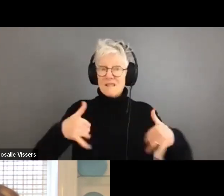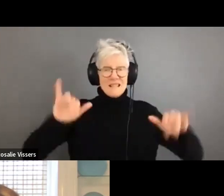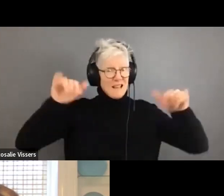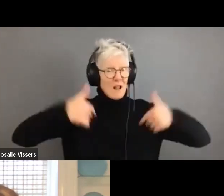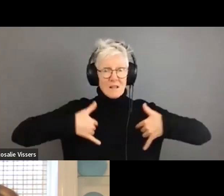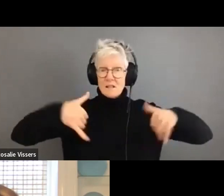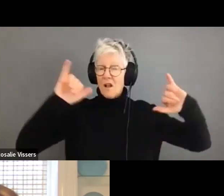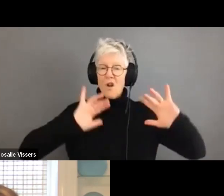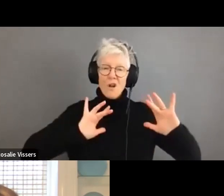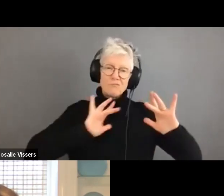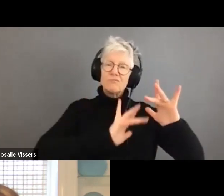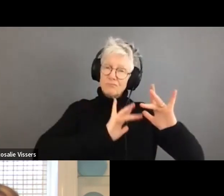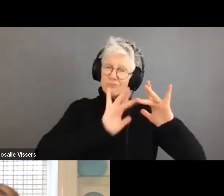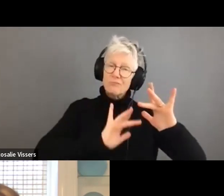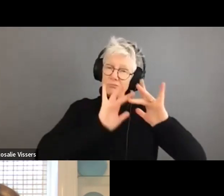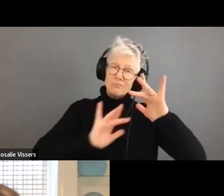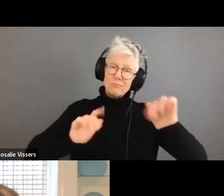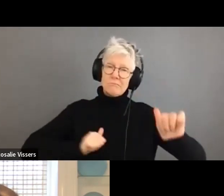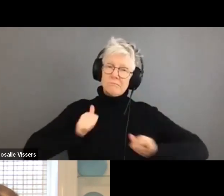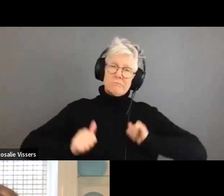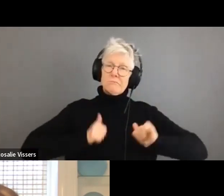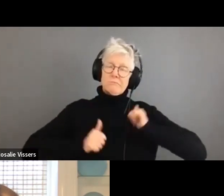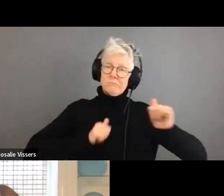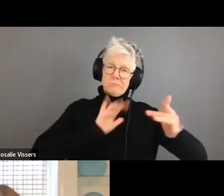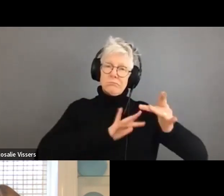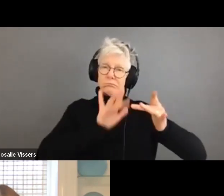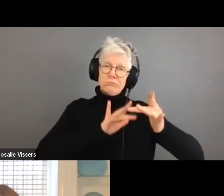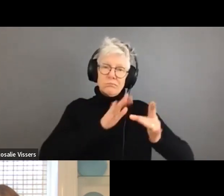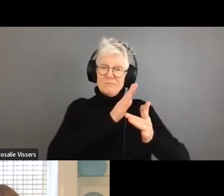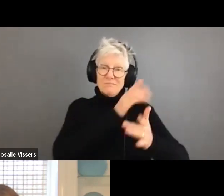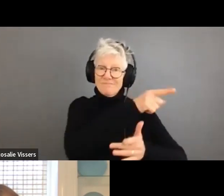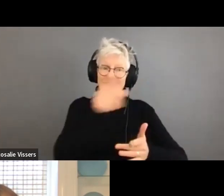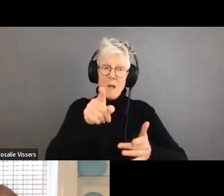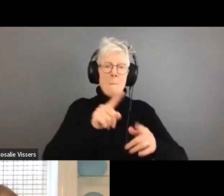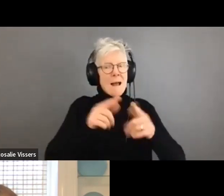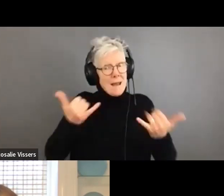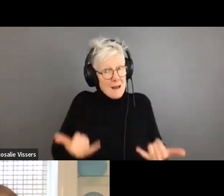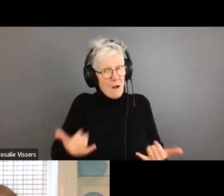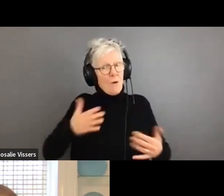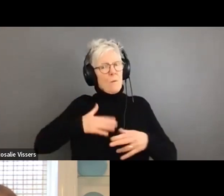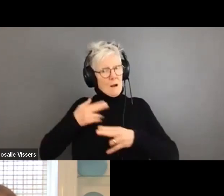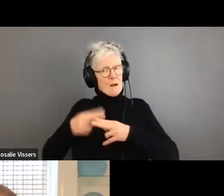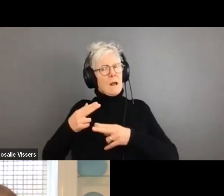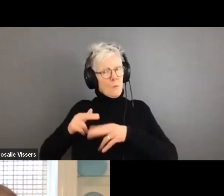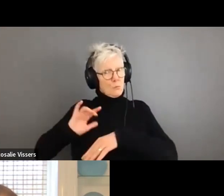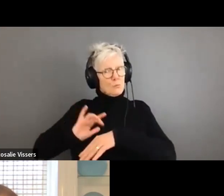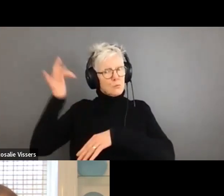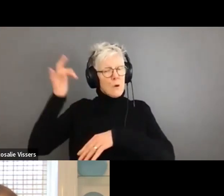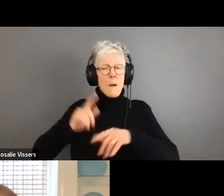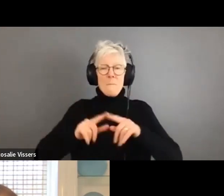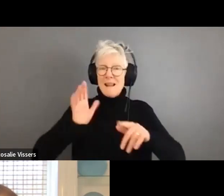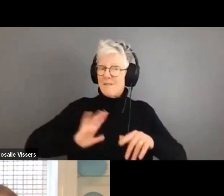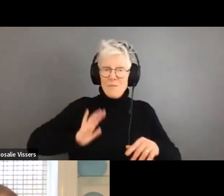people on the platform. I'm still reaching out to some people who I don't know. Again, I have the credibility now, but back when I had to reach out for people,